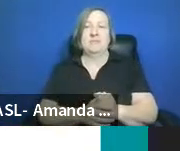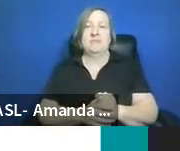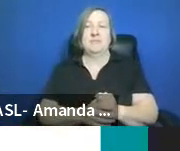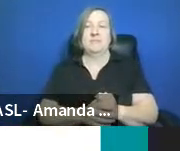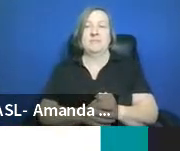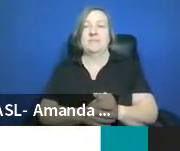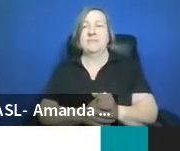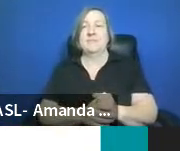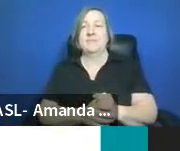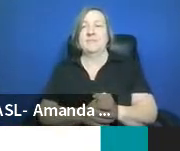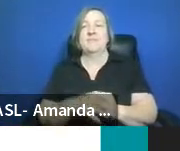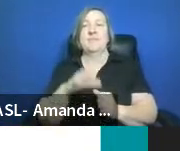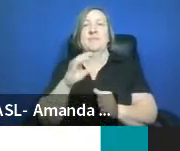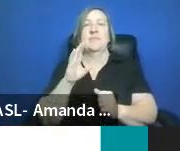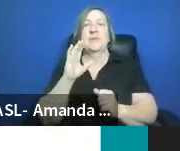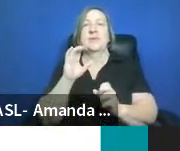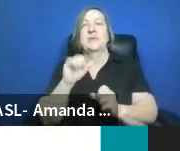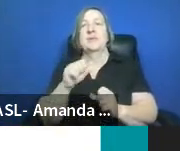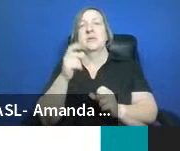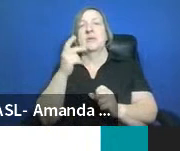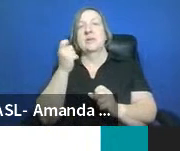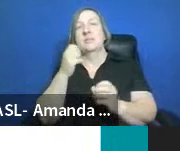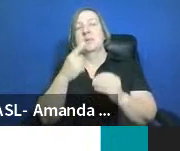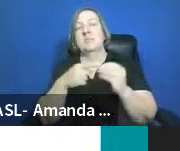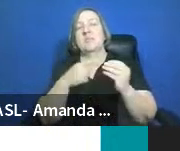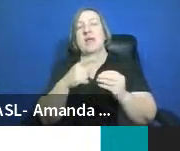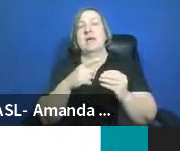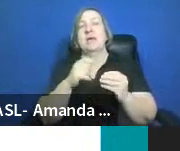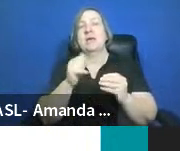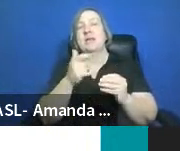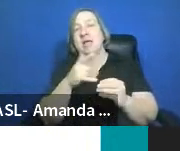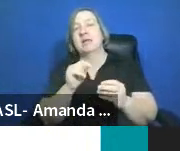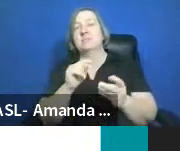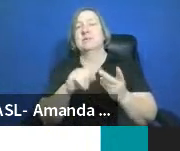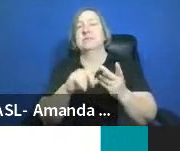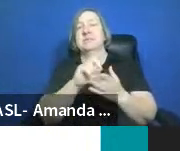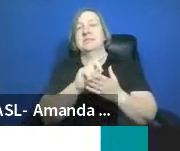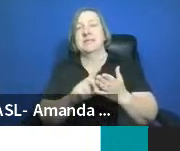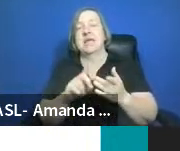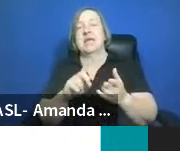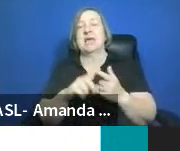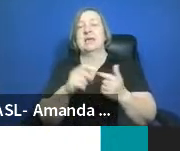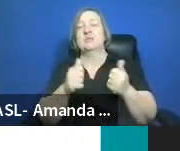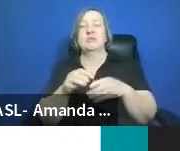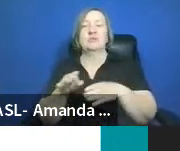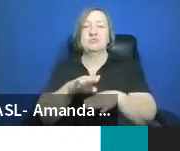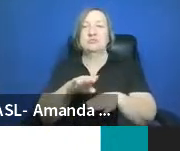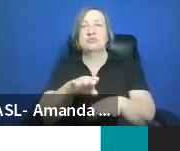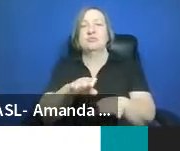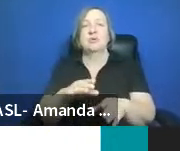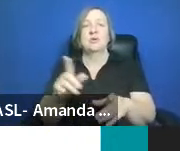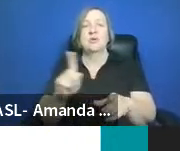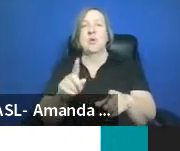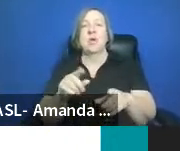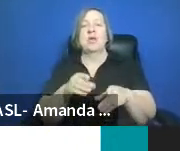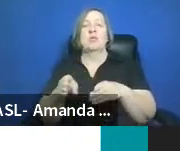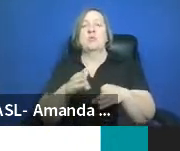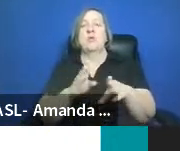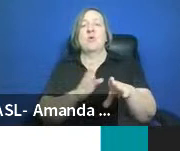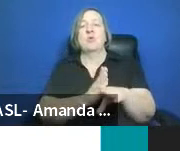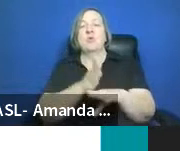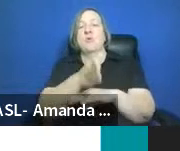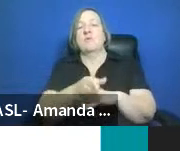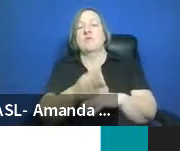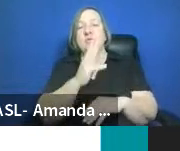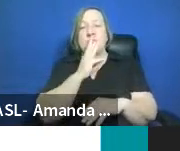So we've spoken a little bit about alignment design, the route that the road surface takes across the water and